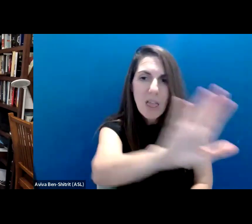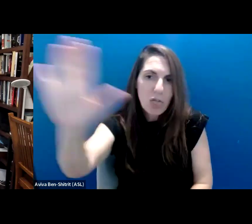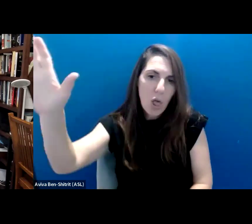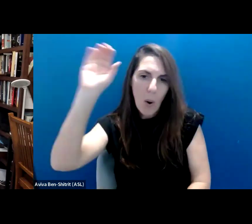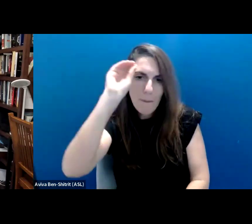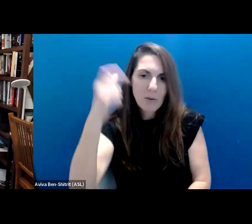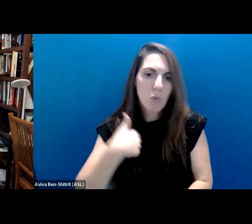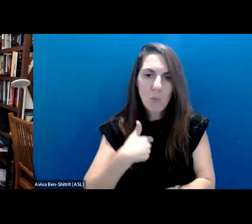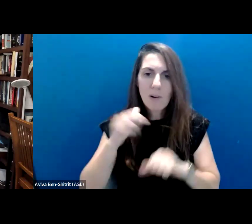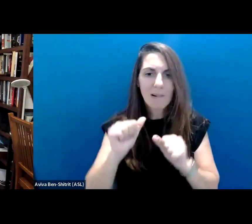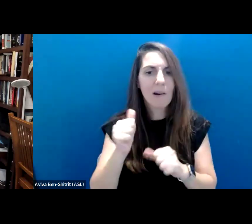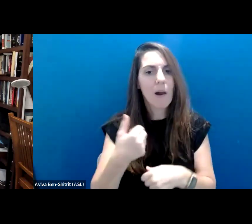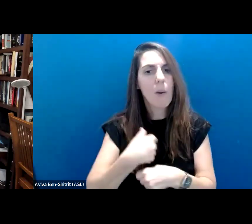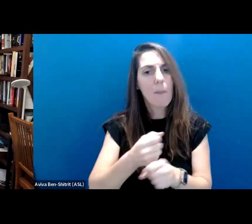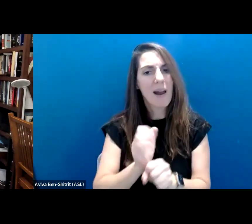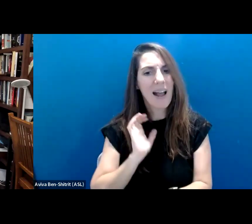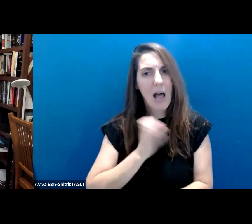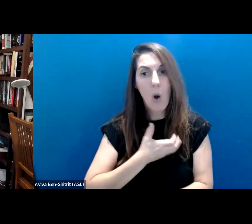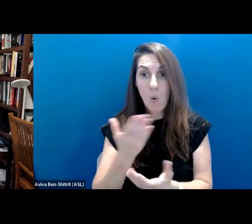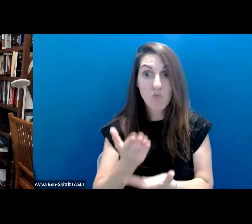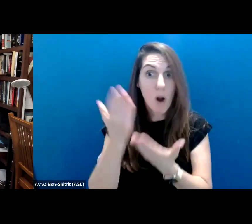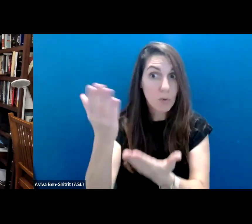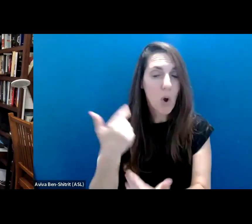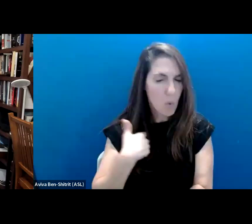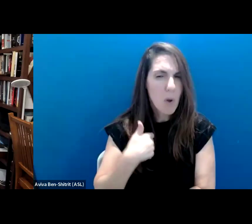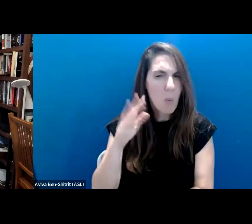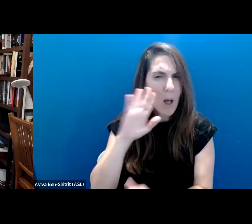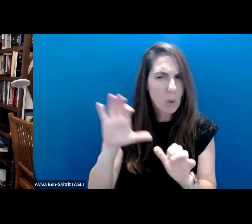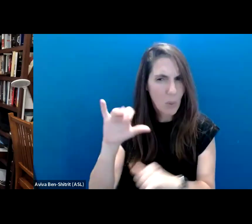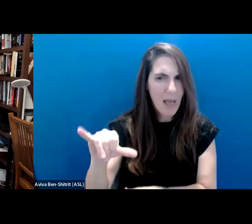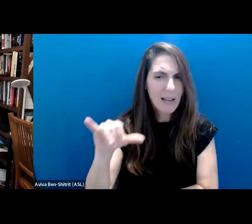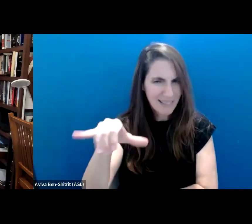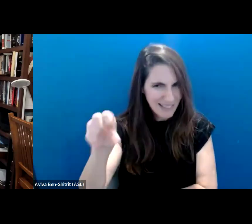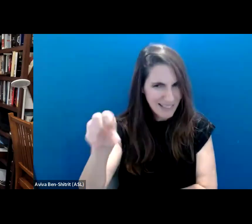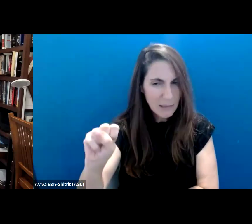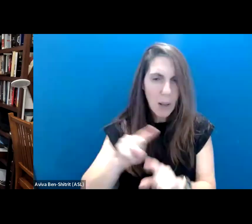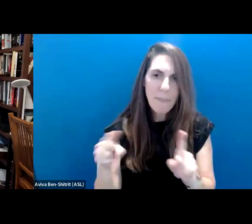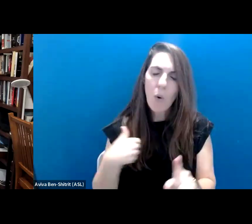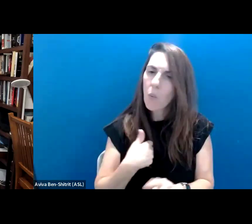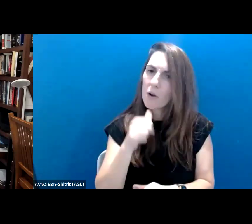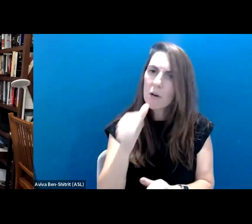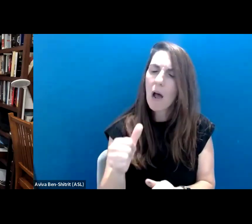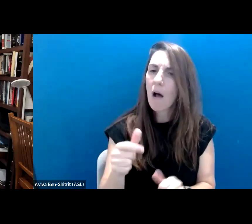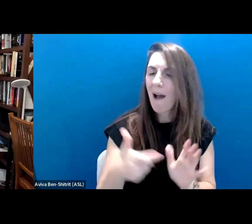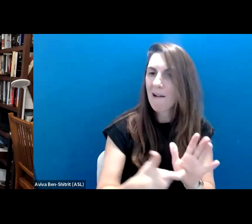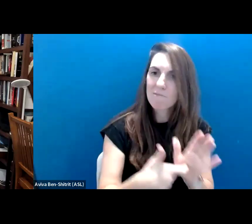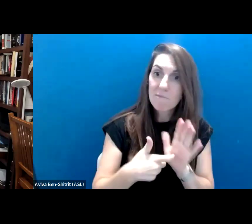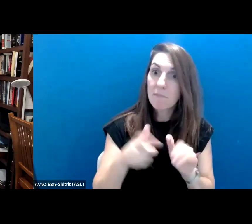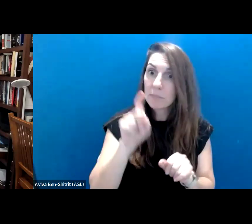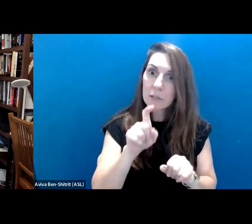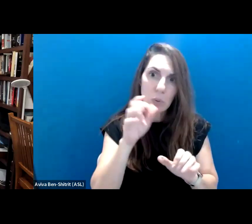own recommendations, and we will. And we are not obligated in any fashion to listen to what other folks